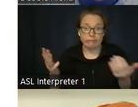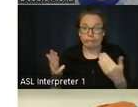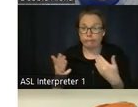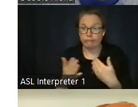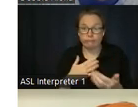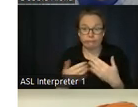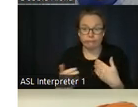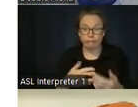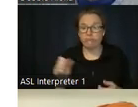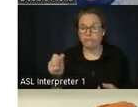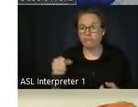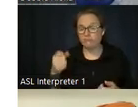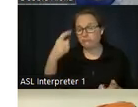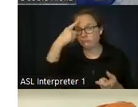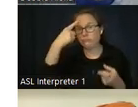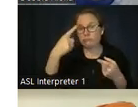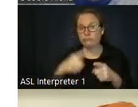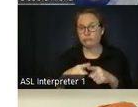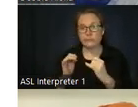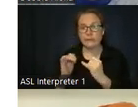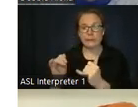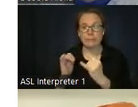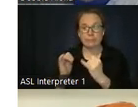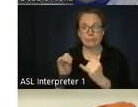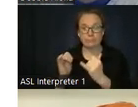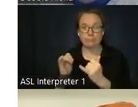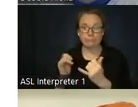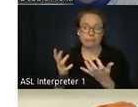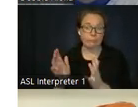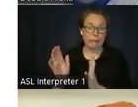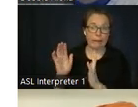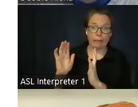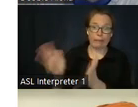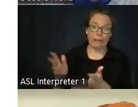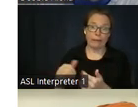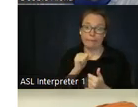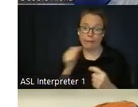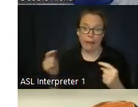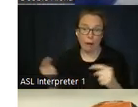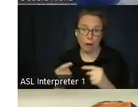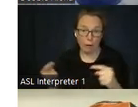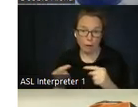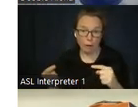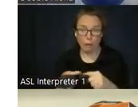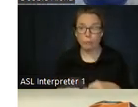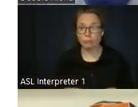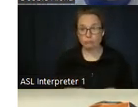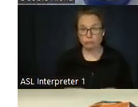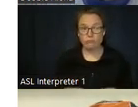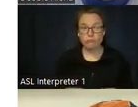Yeah, I'm in the same boat. I mean, there's no harm in leaving it, it doesn't seem. It kind of, it gives